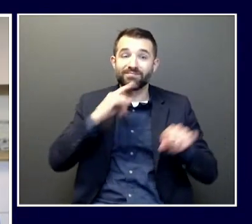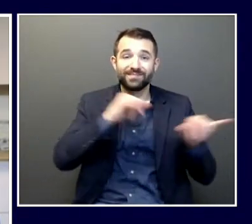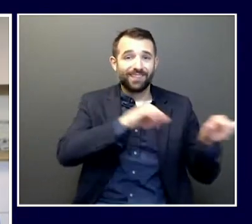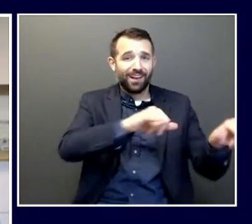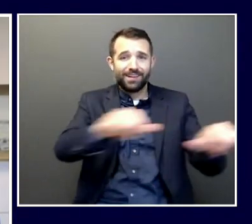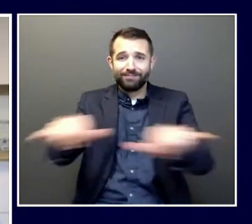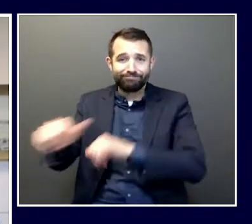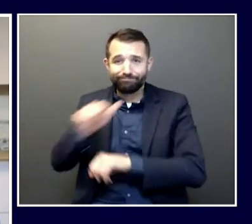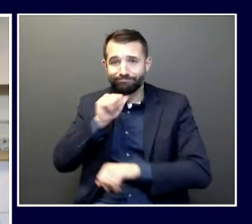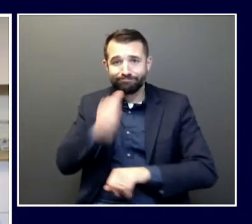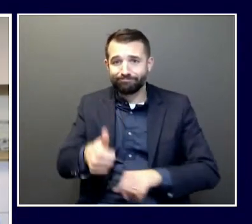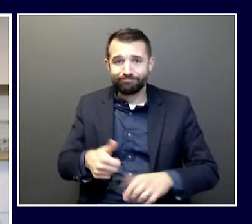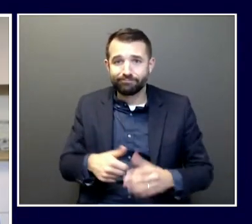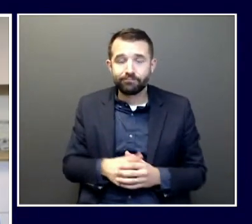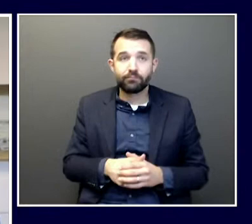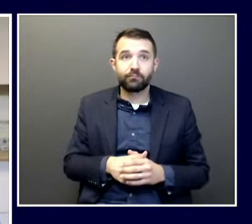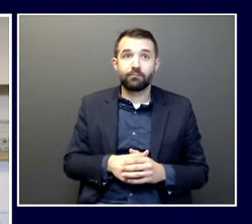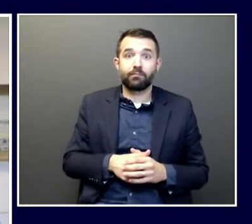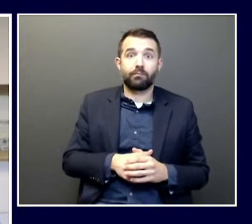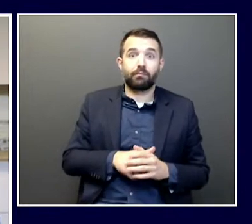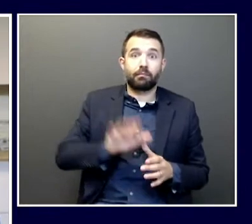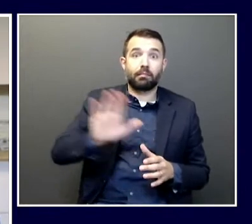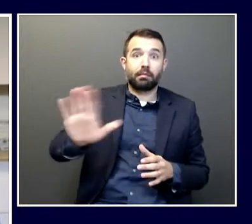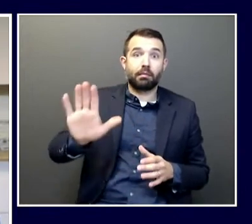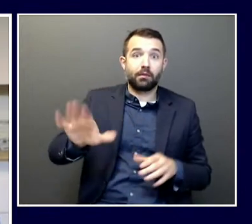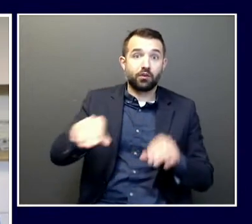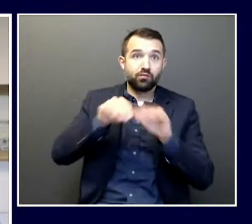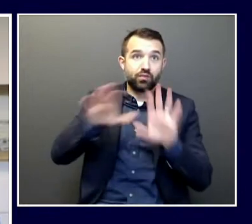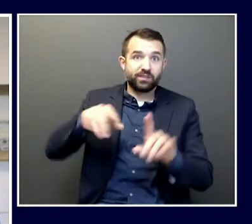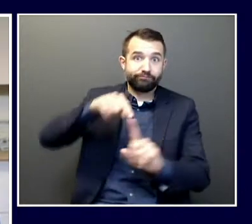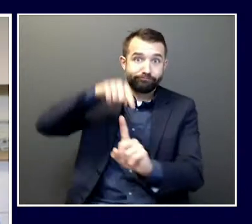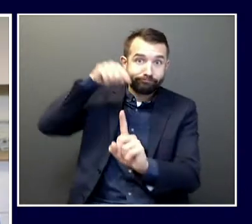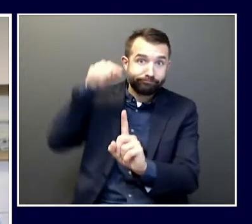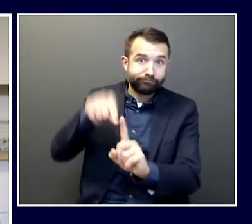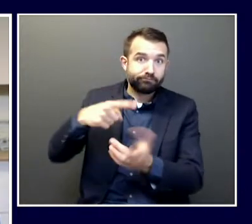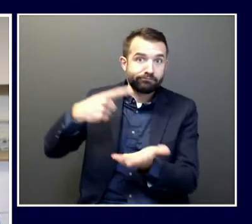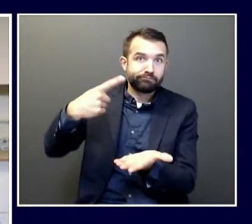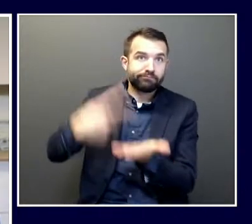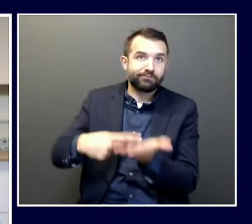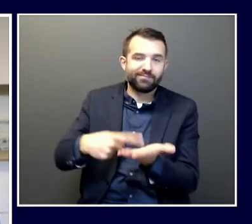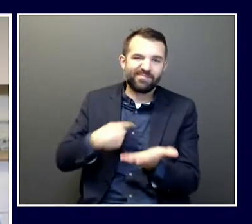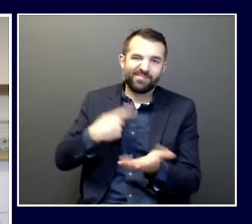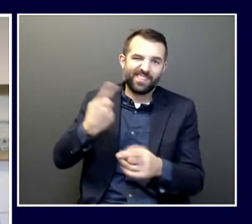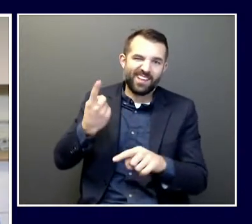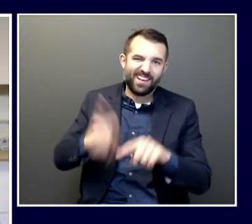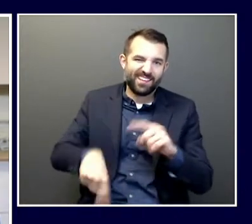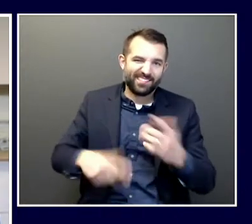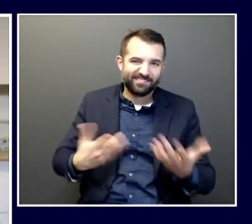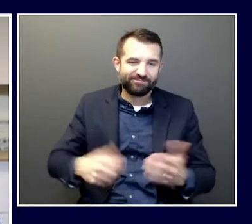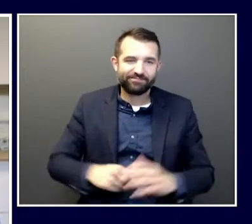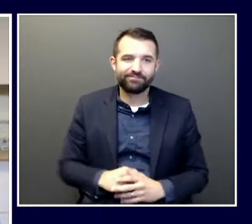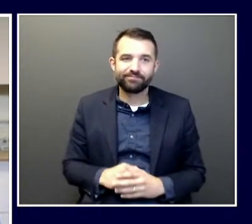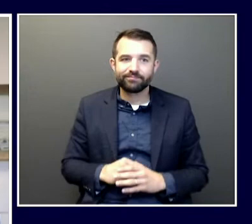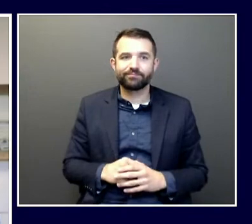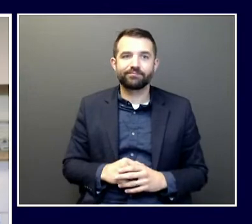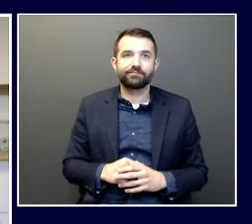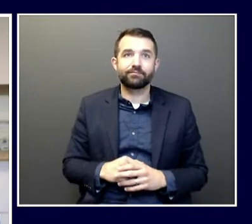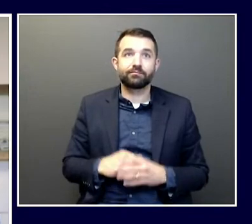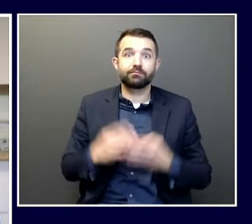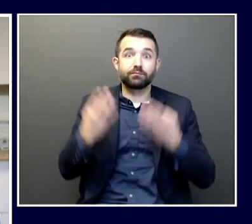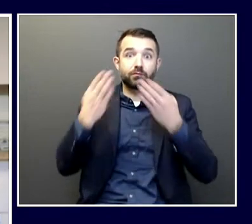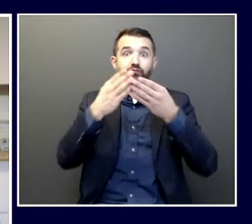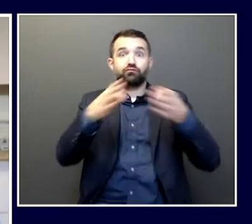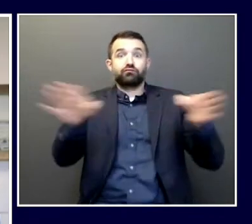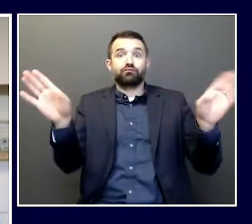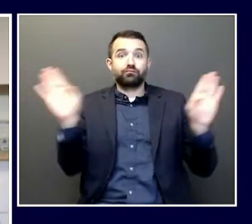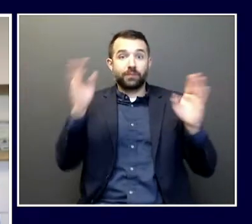specifically on the Ellsworth one. We'd have to check. And the thing is, though, what we know about outbreaks, particularly in school settings,